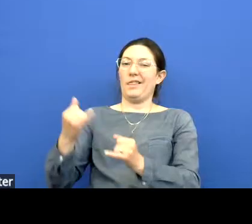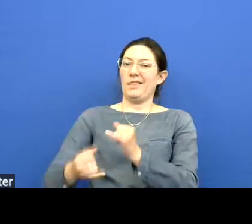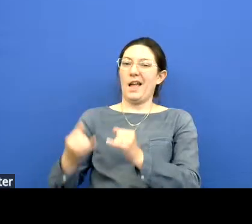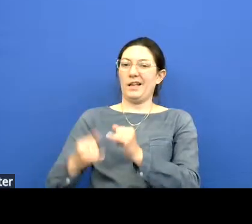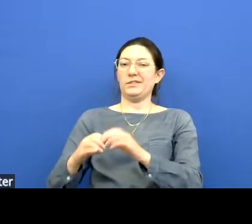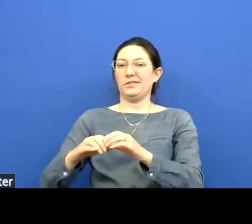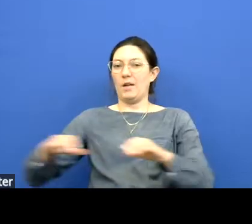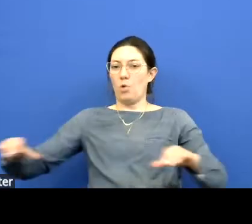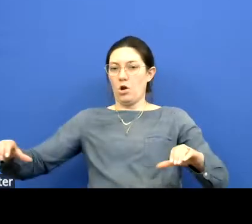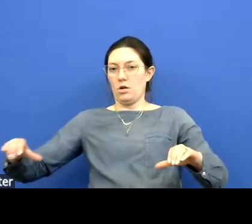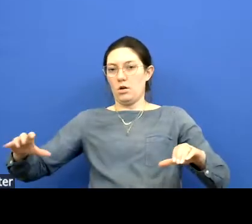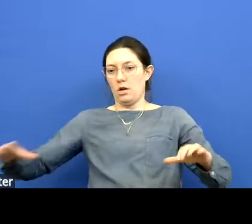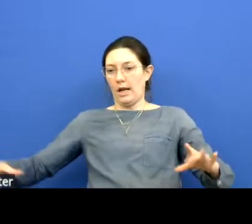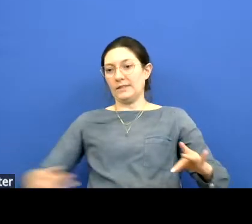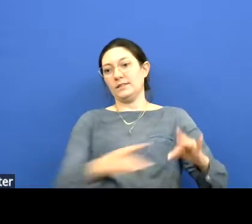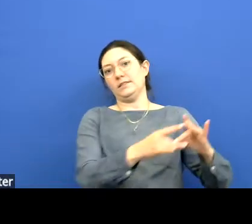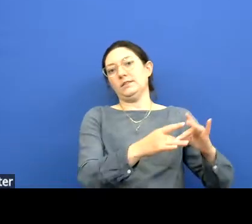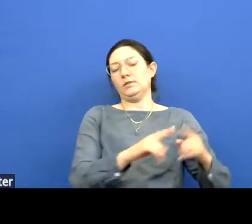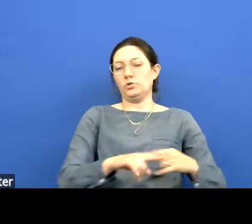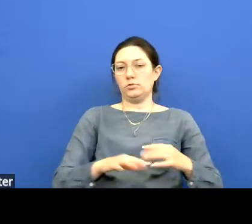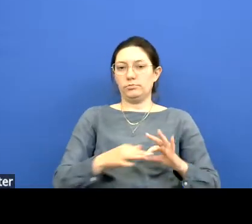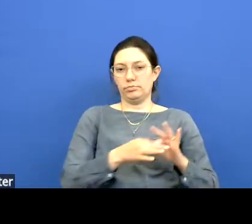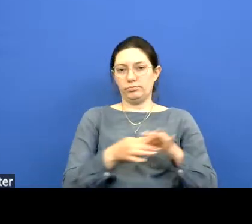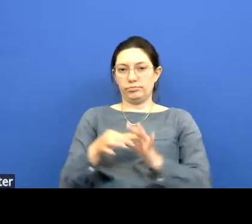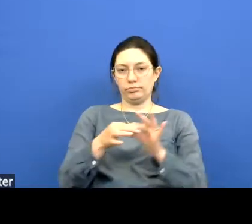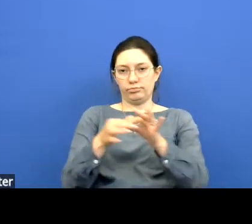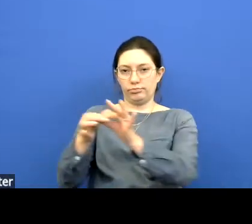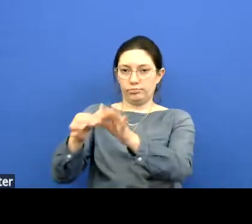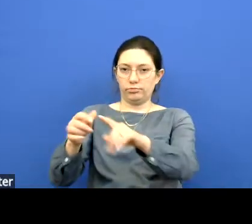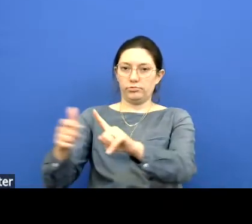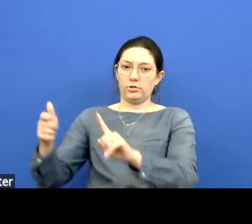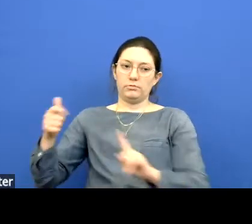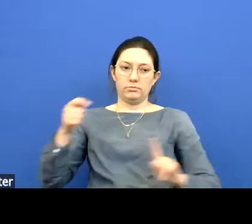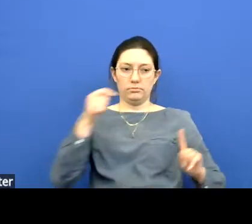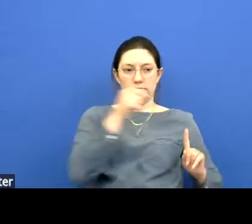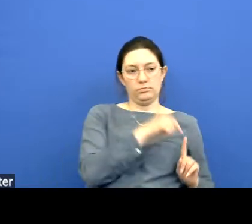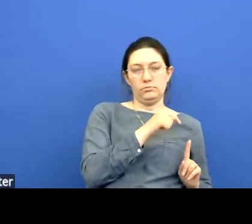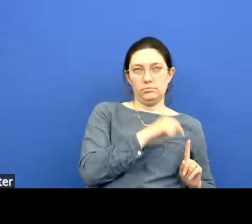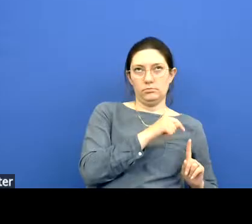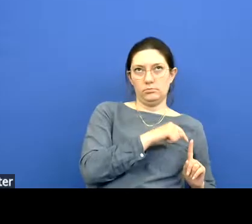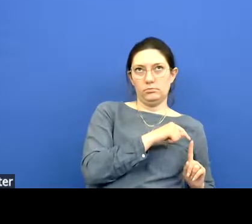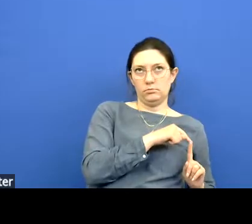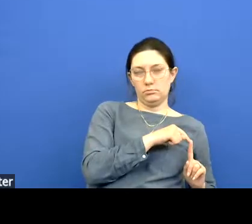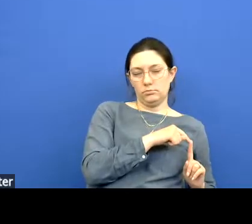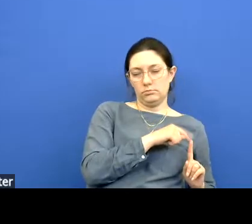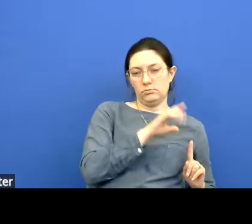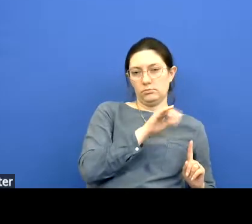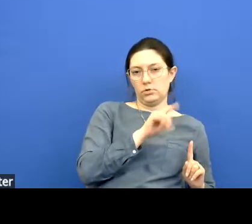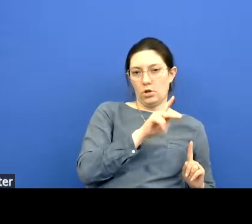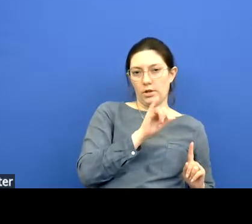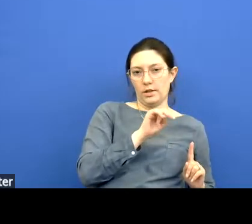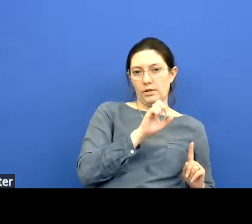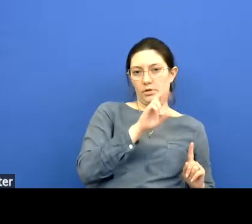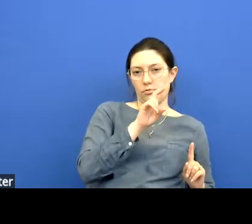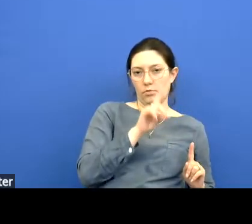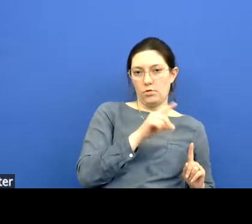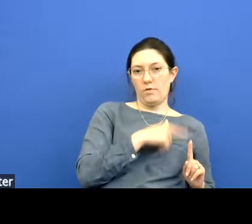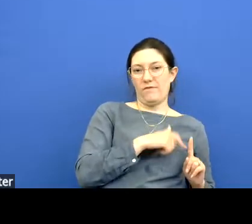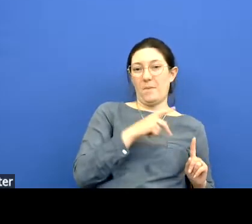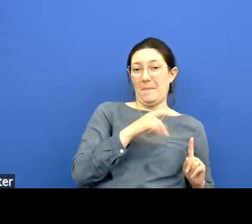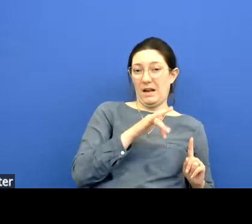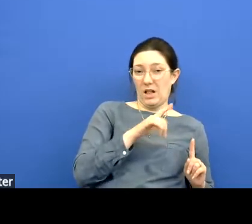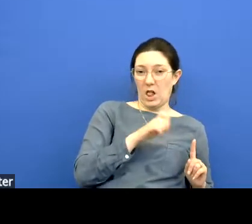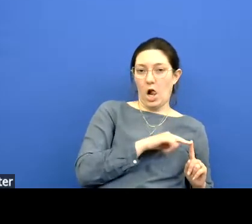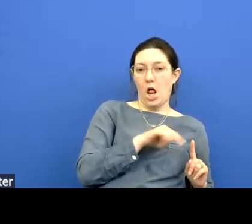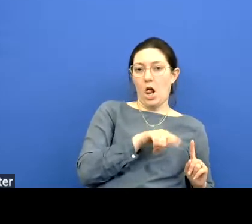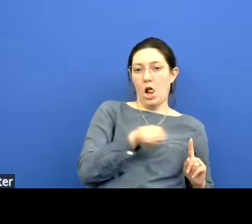will complete the connection from on Calkins Road, going from Pinnacle all the way